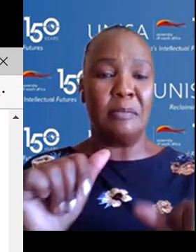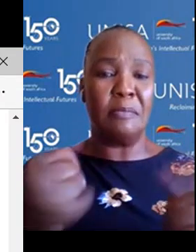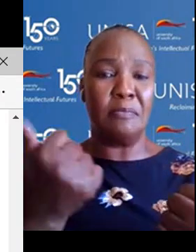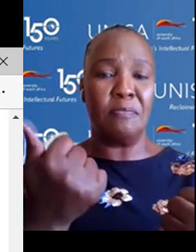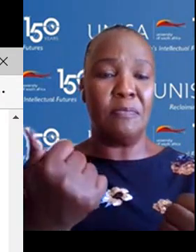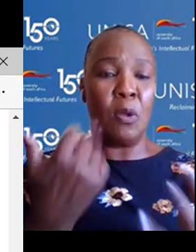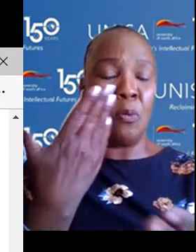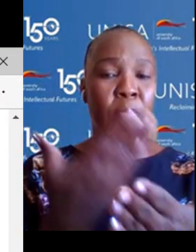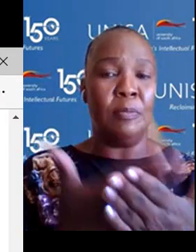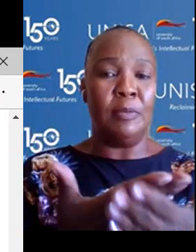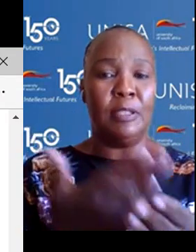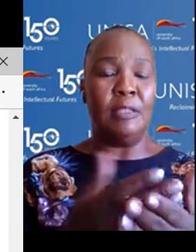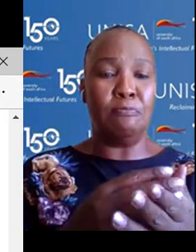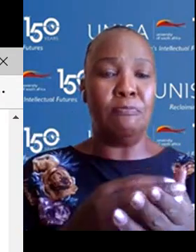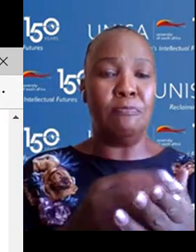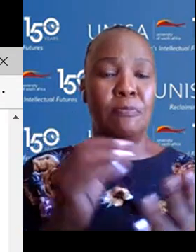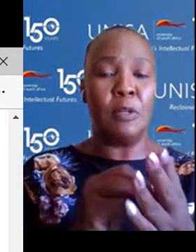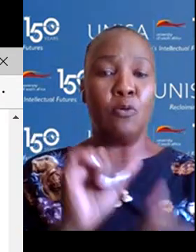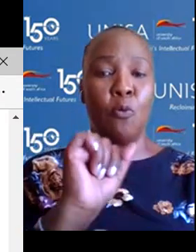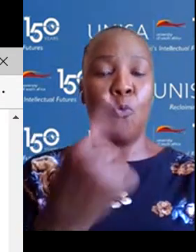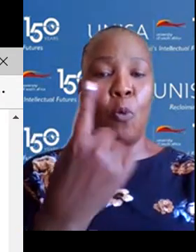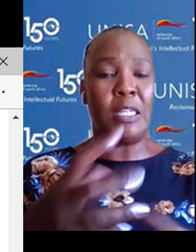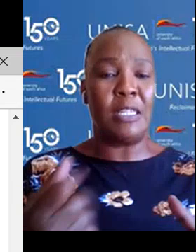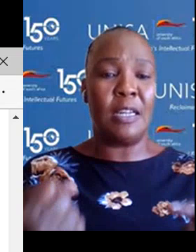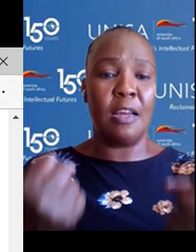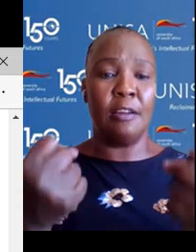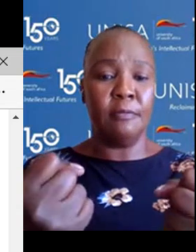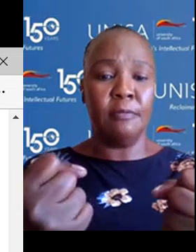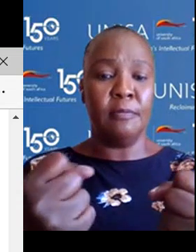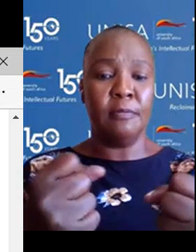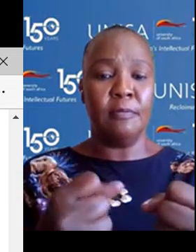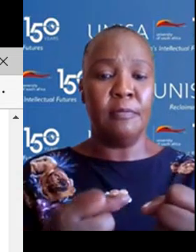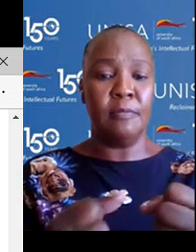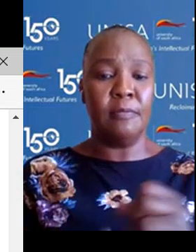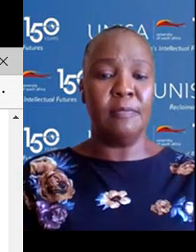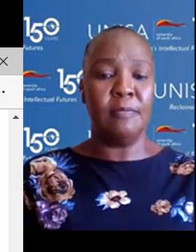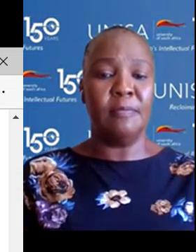to set up your OneDrive?